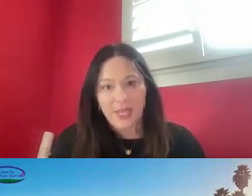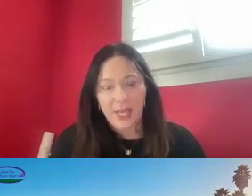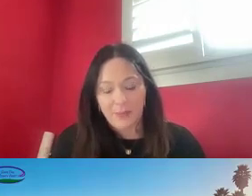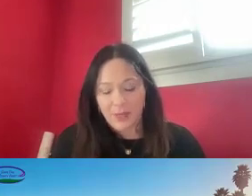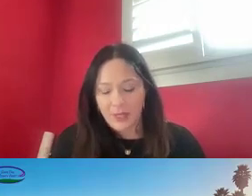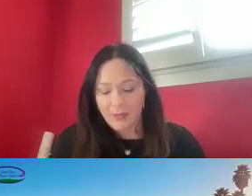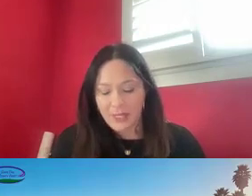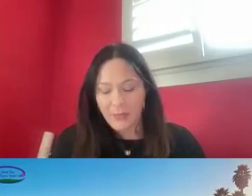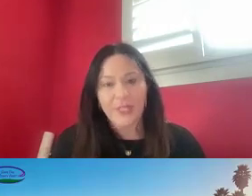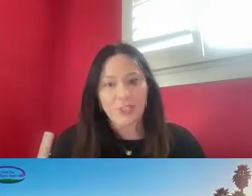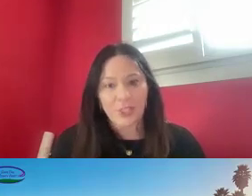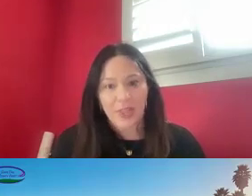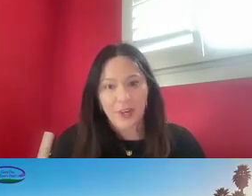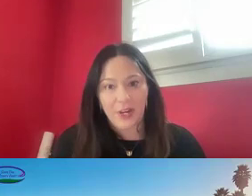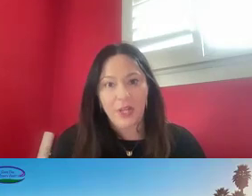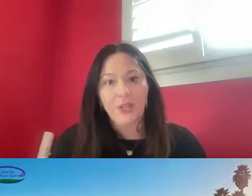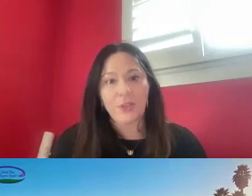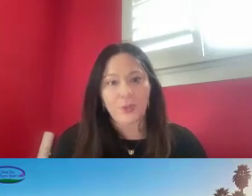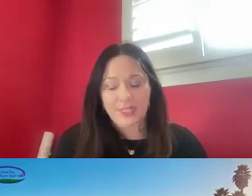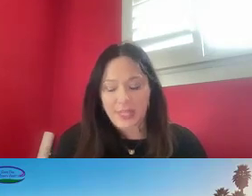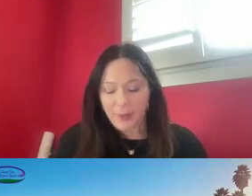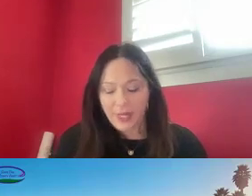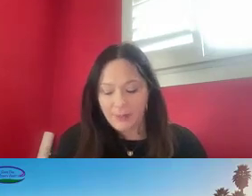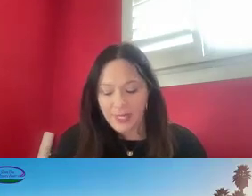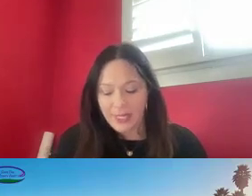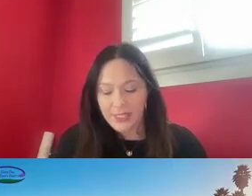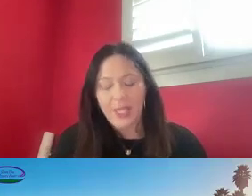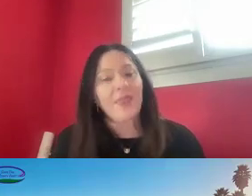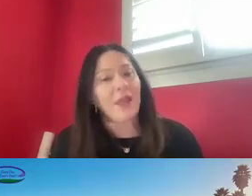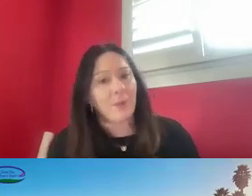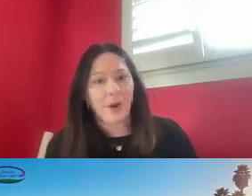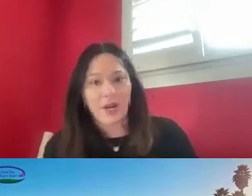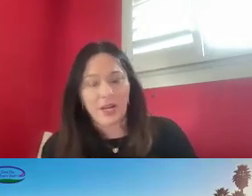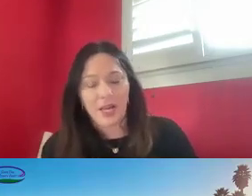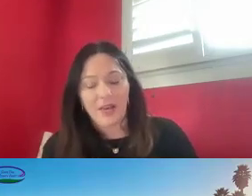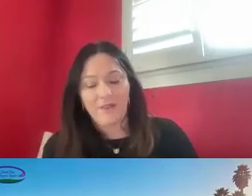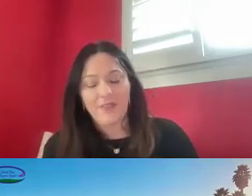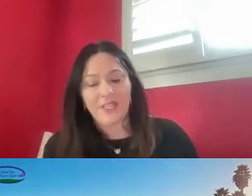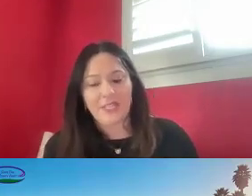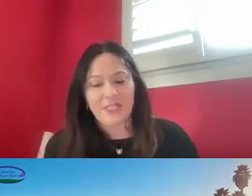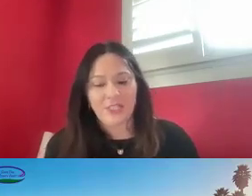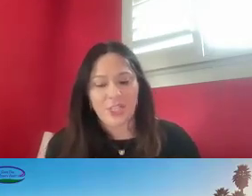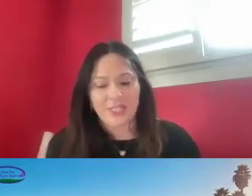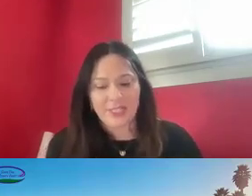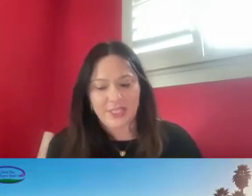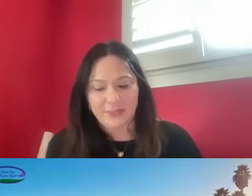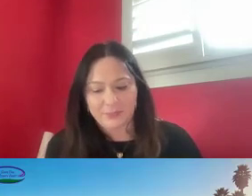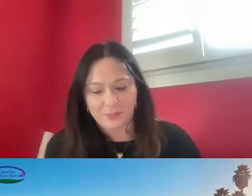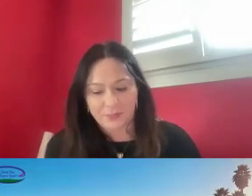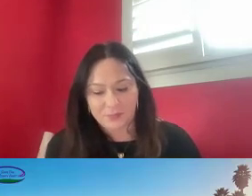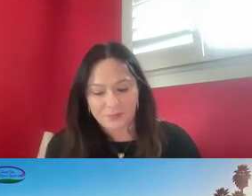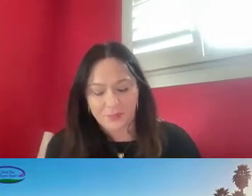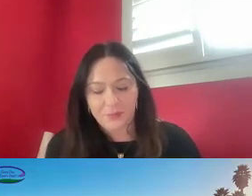Response Committee brings together the three separate committees that are part of the